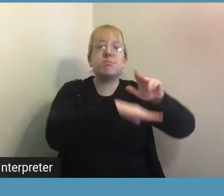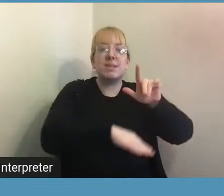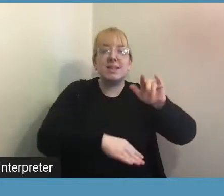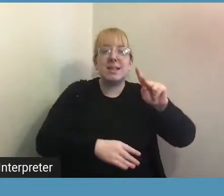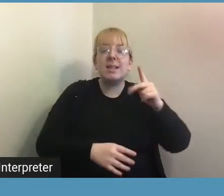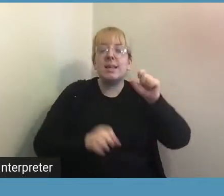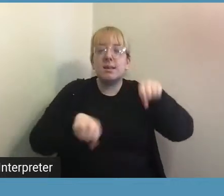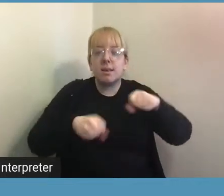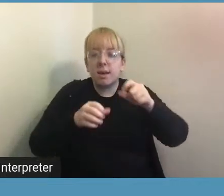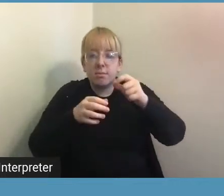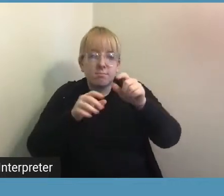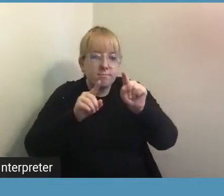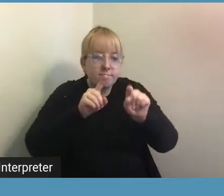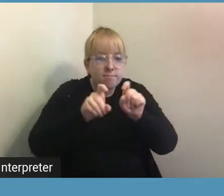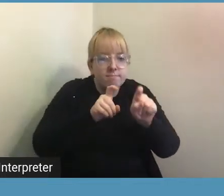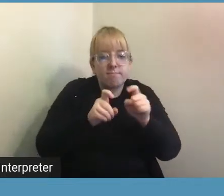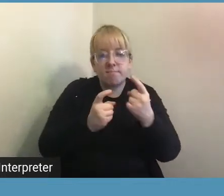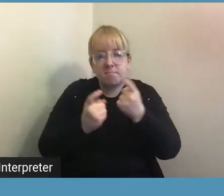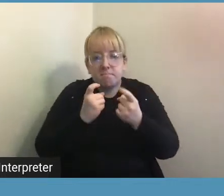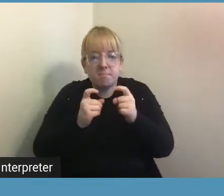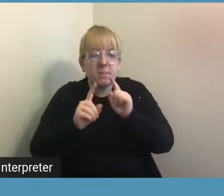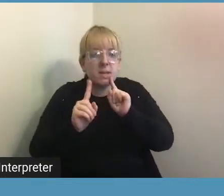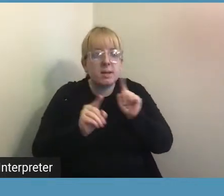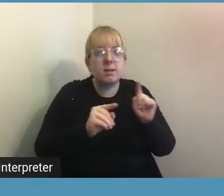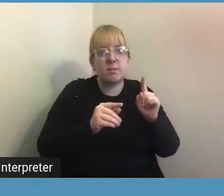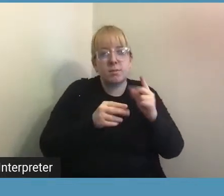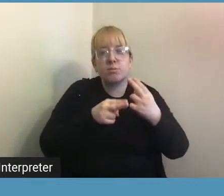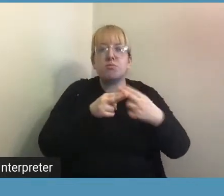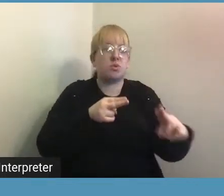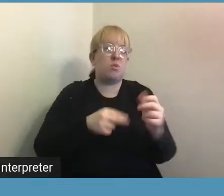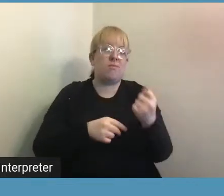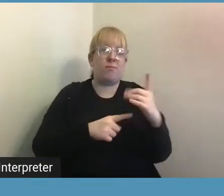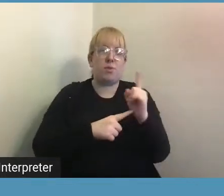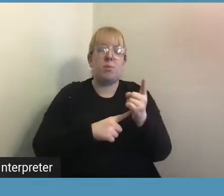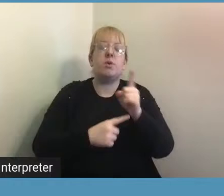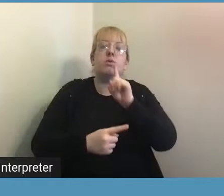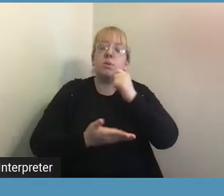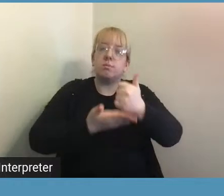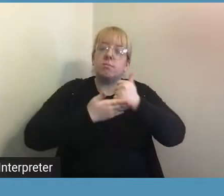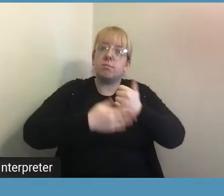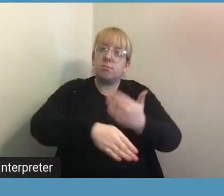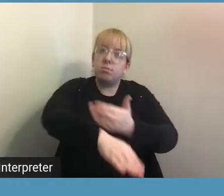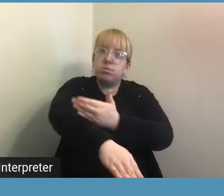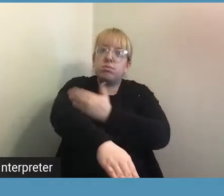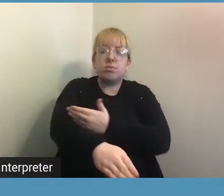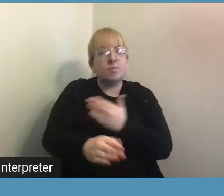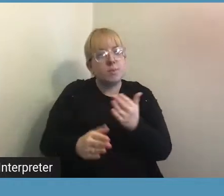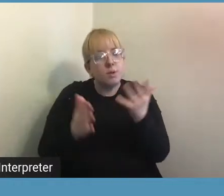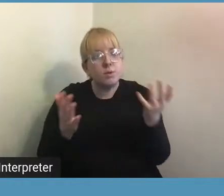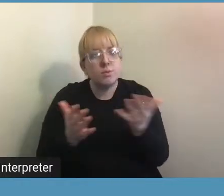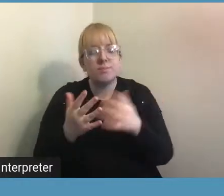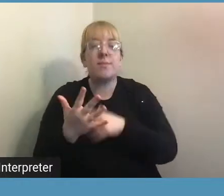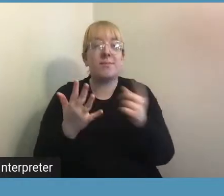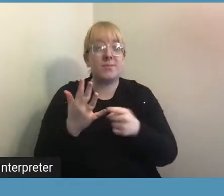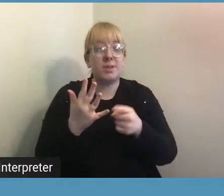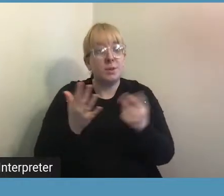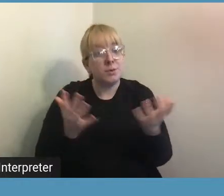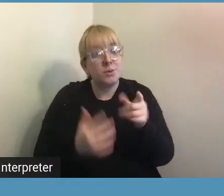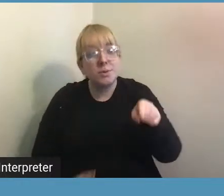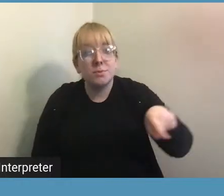work. We encourage you to pose questions to our presenter, which will be addressed at the end of the program after the